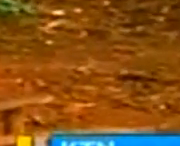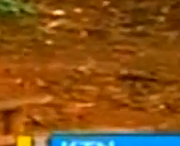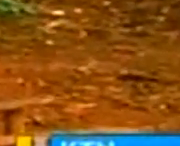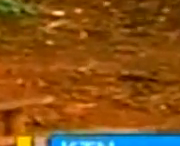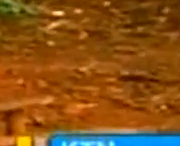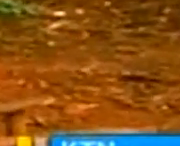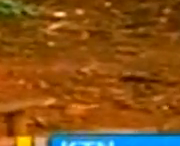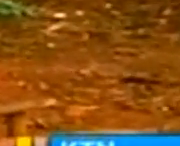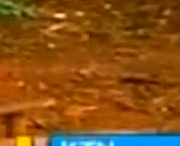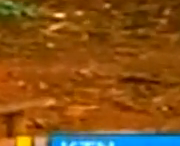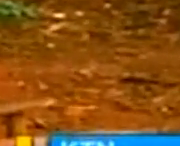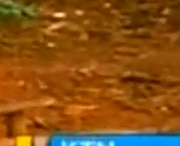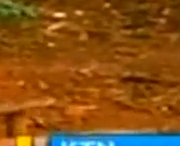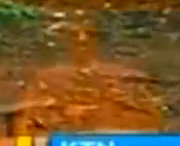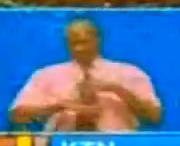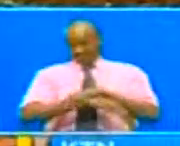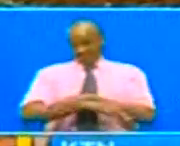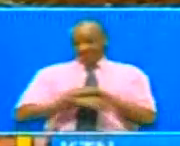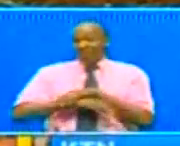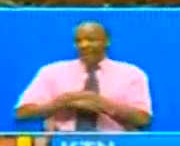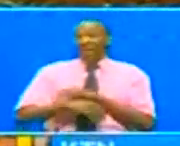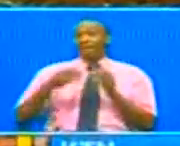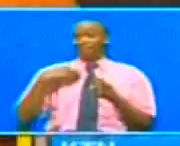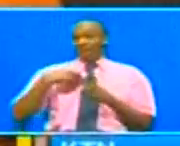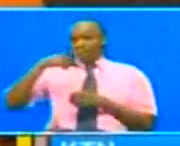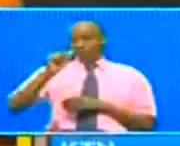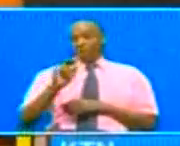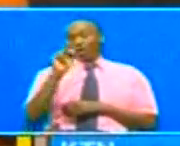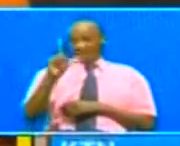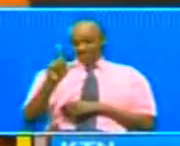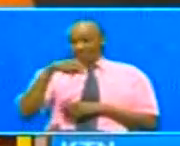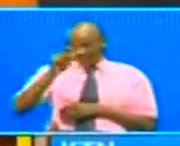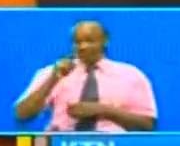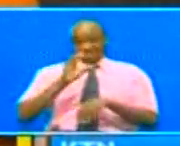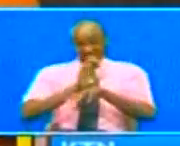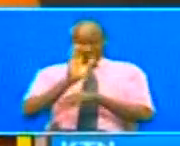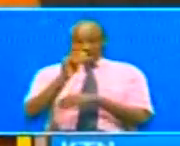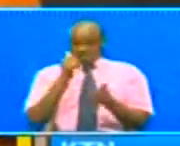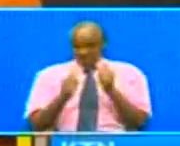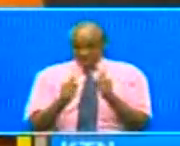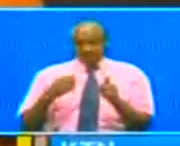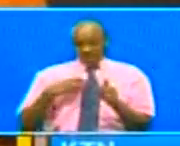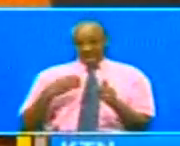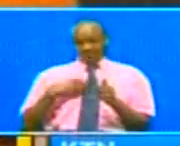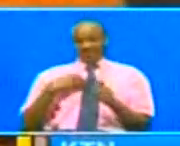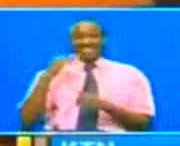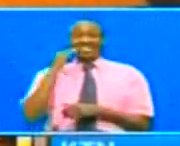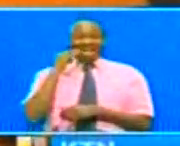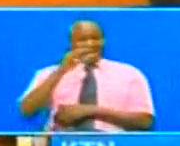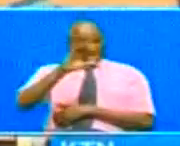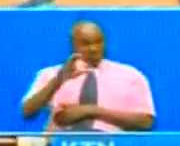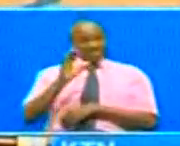Father Paul is the second priest in the diocese of Kisumu, told the lead his parish, the Holy Cross Catholic Parish in Siaya